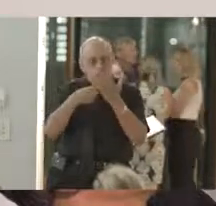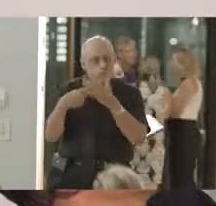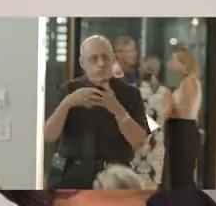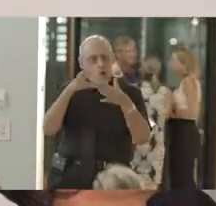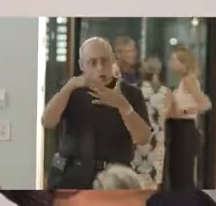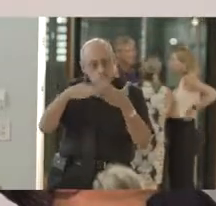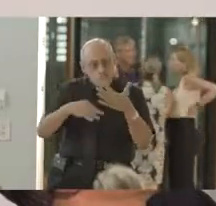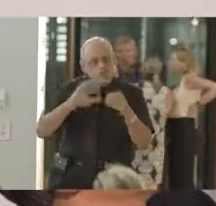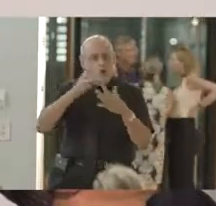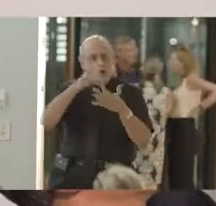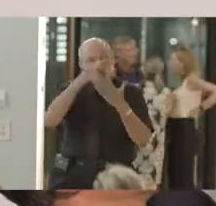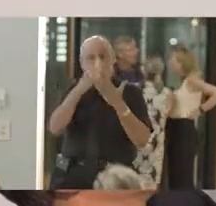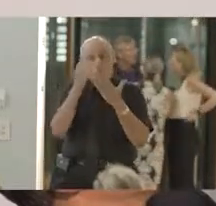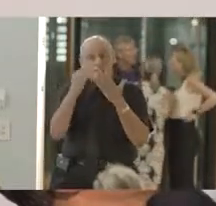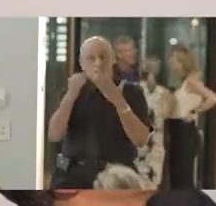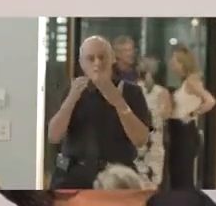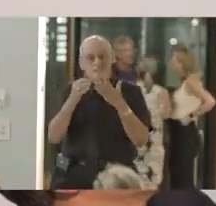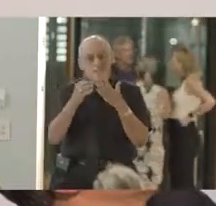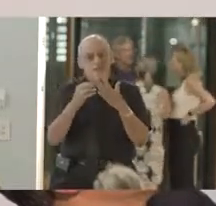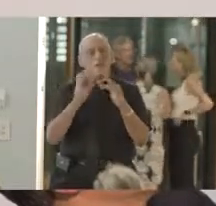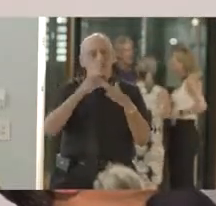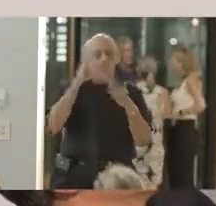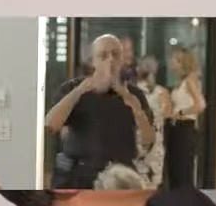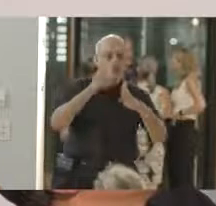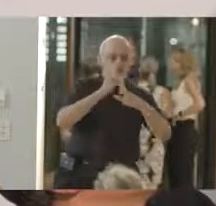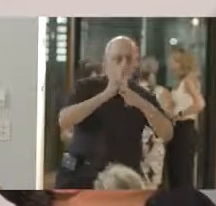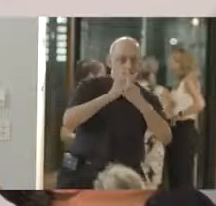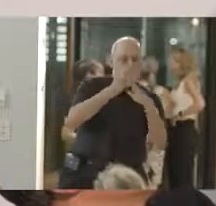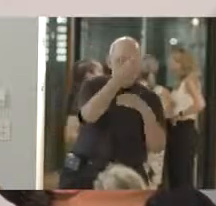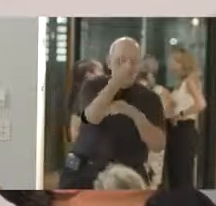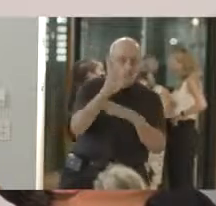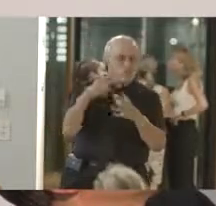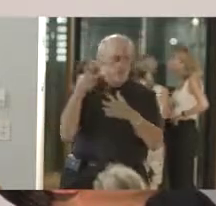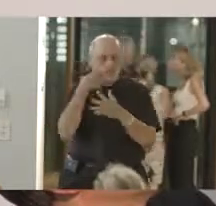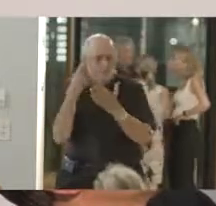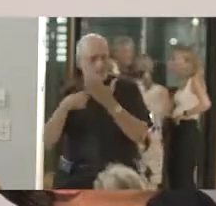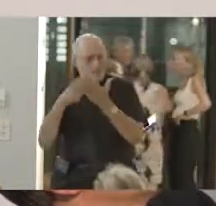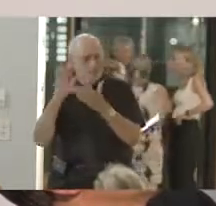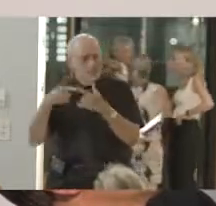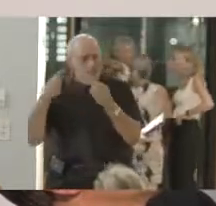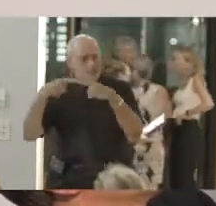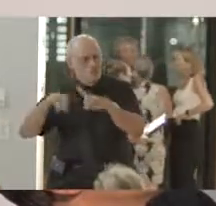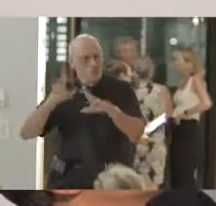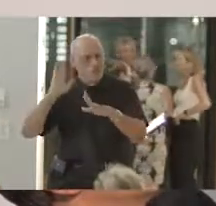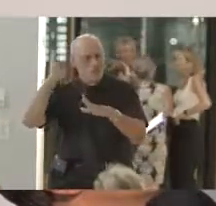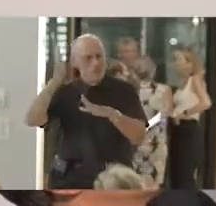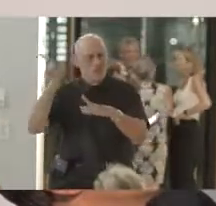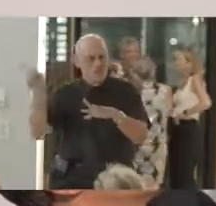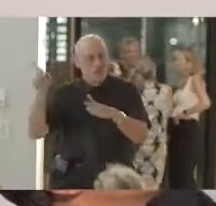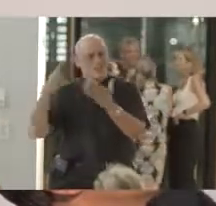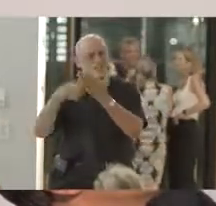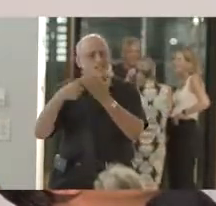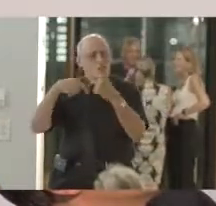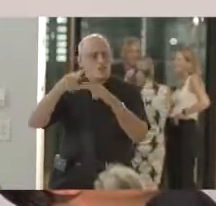choices that we're trying to make are choices to maintain the trees. Kate talked about this in the reaches that she was presenting. We talked about that